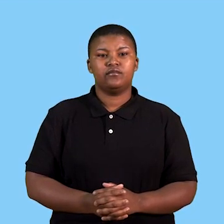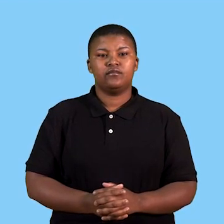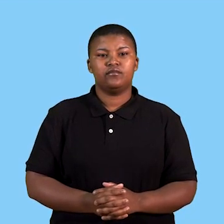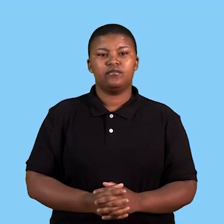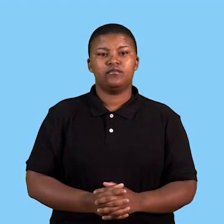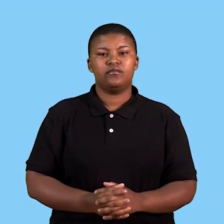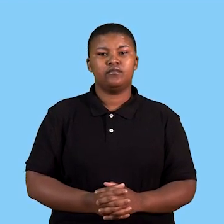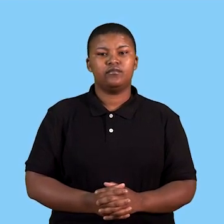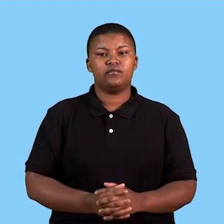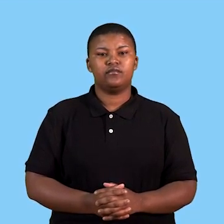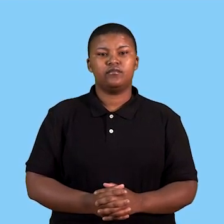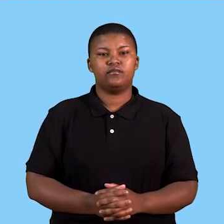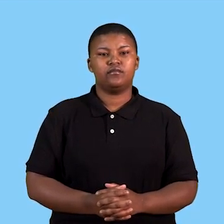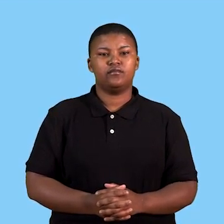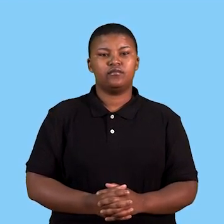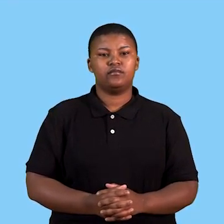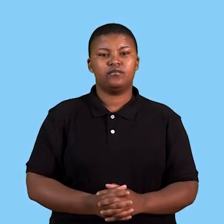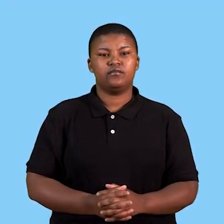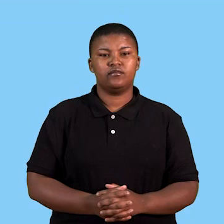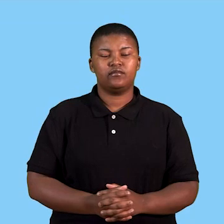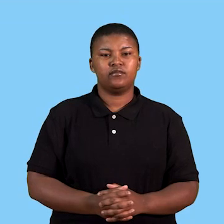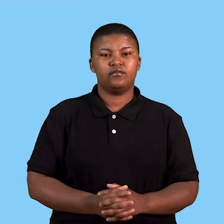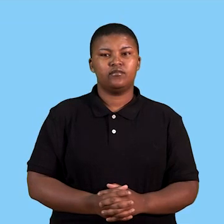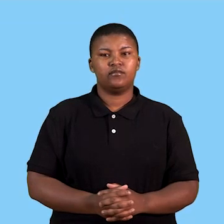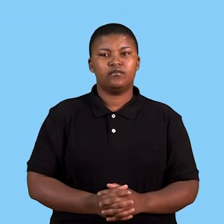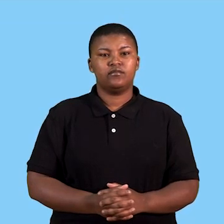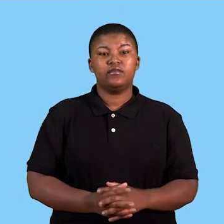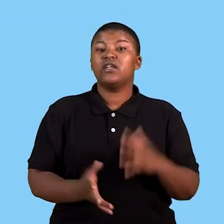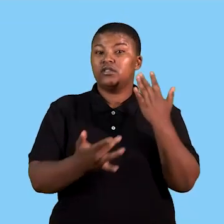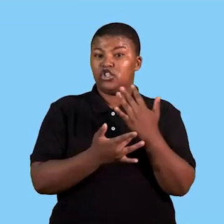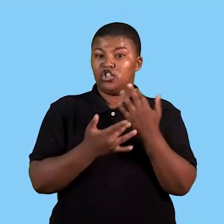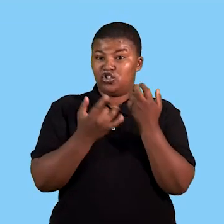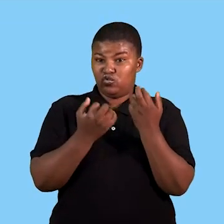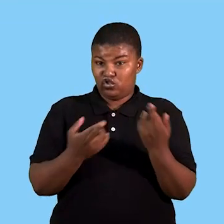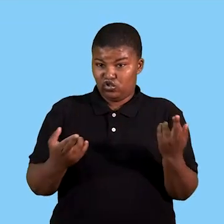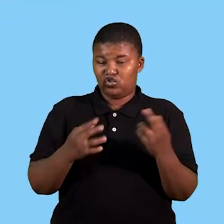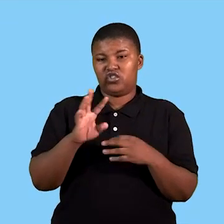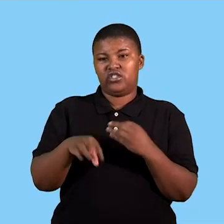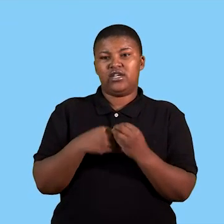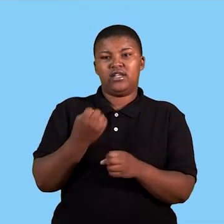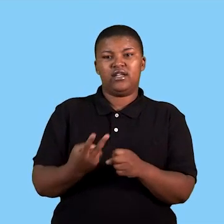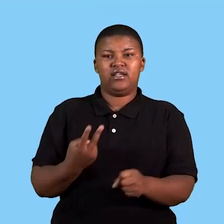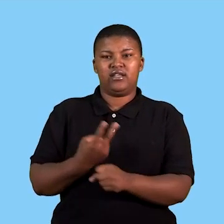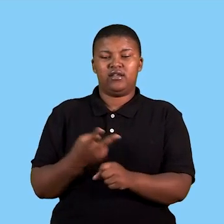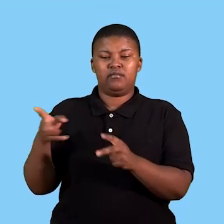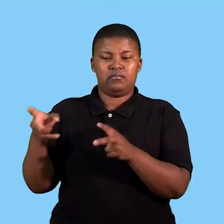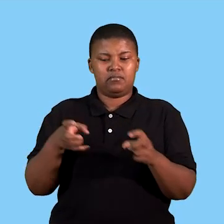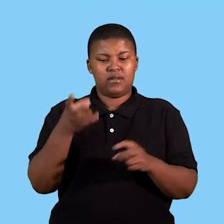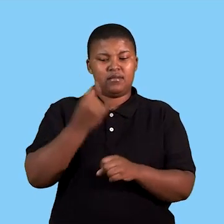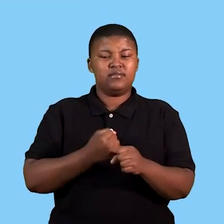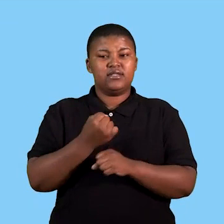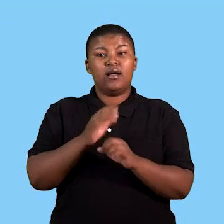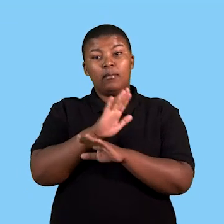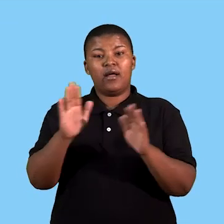All right, so then the technological resources will be motivated by quoting